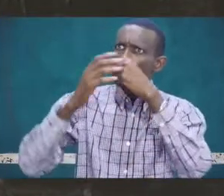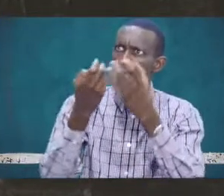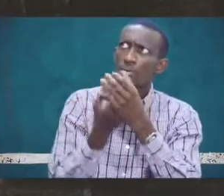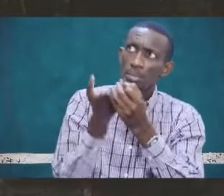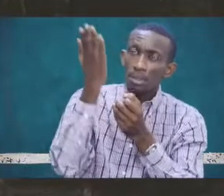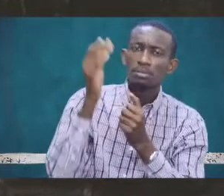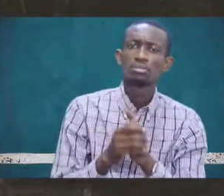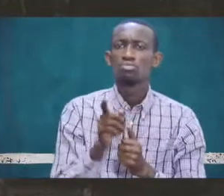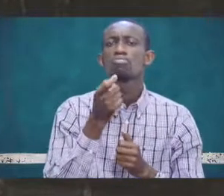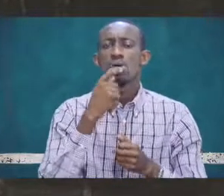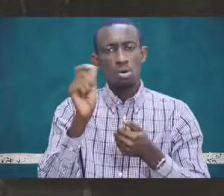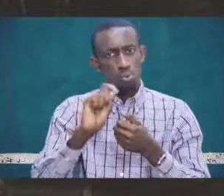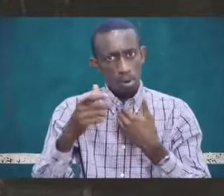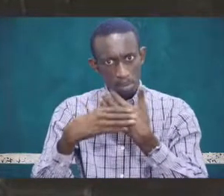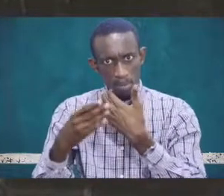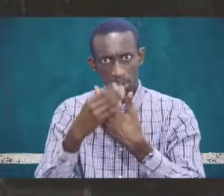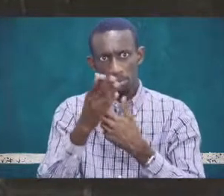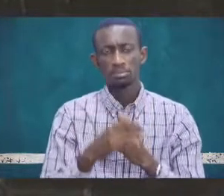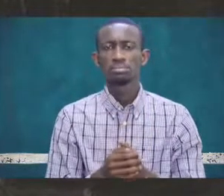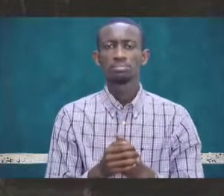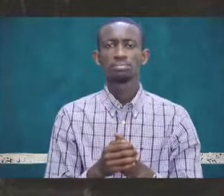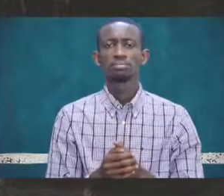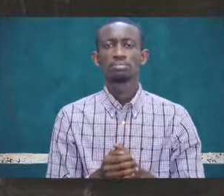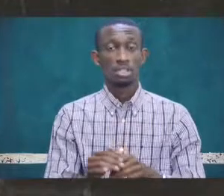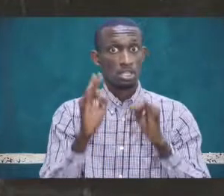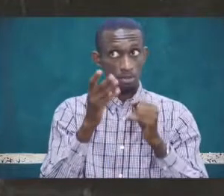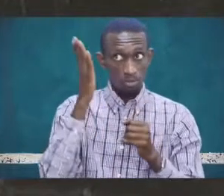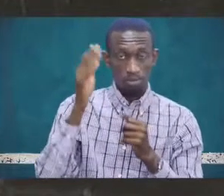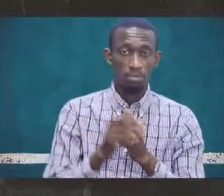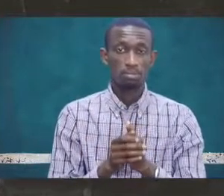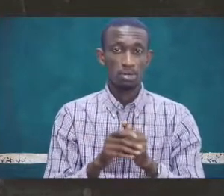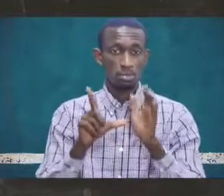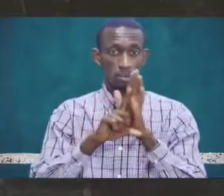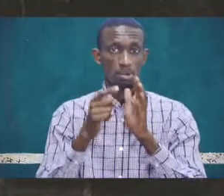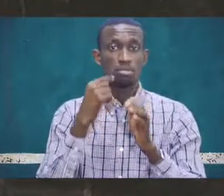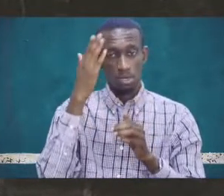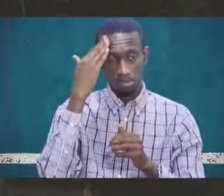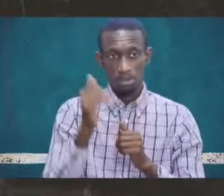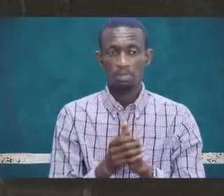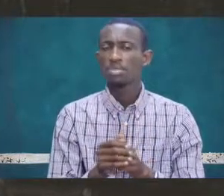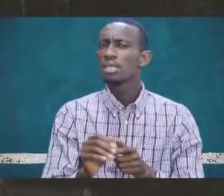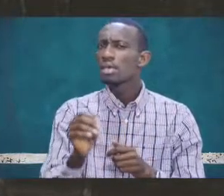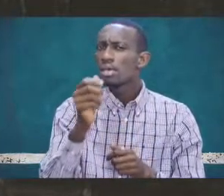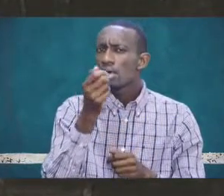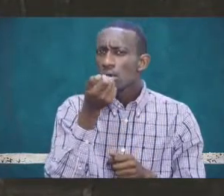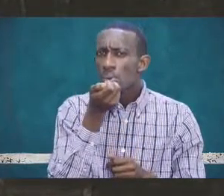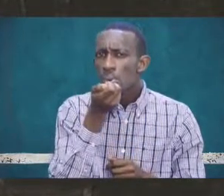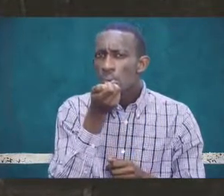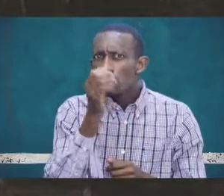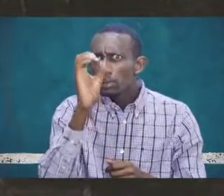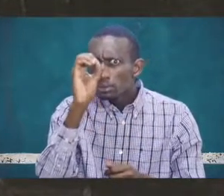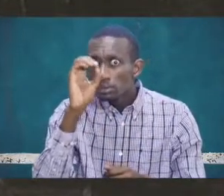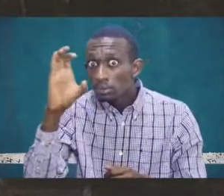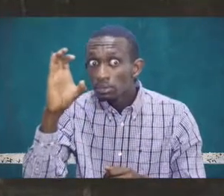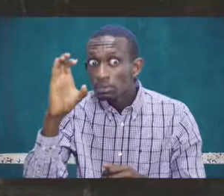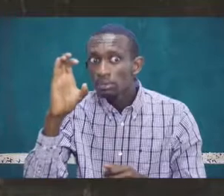to take note when the conditions that are used here. At 0 degrees Celsius, ethyl